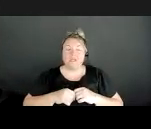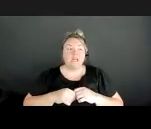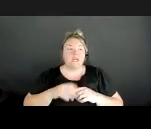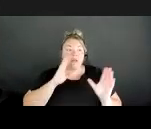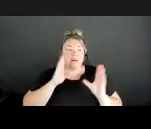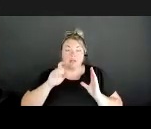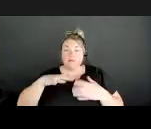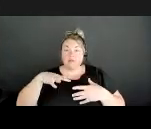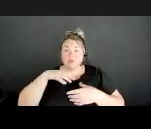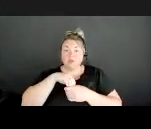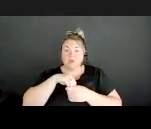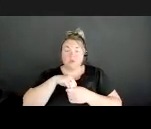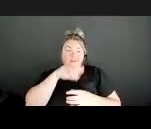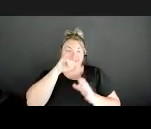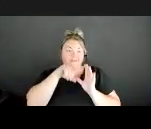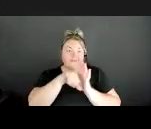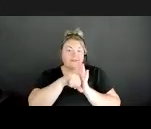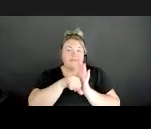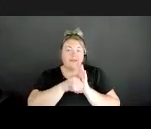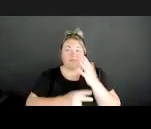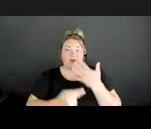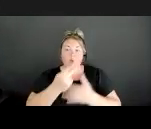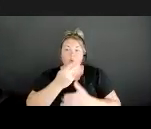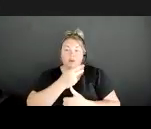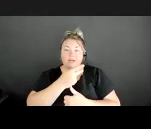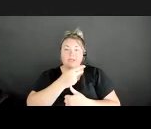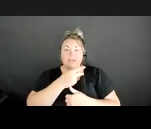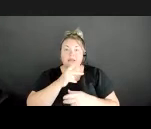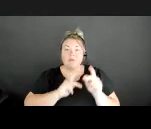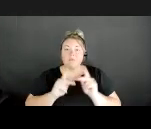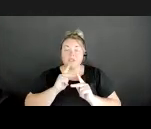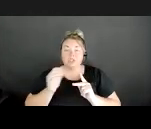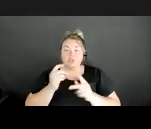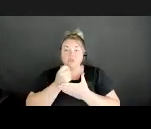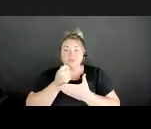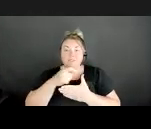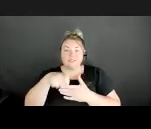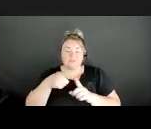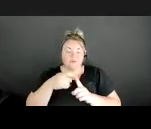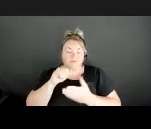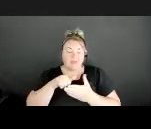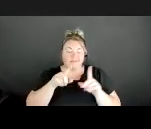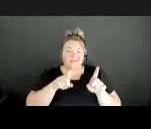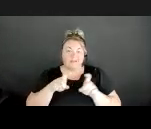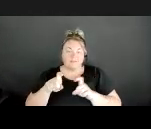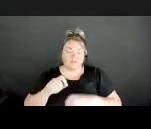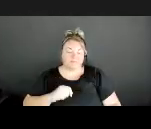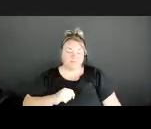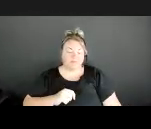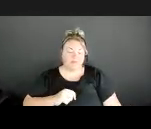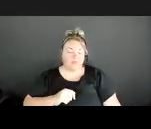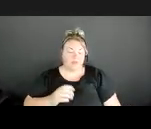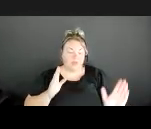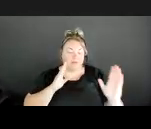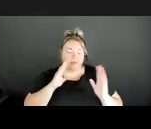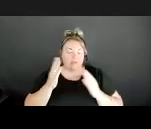must include that identified priority populations and treatment needs from that assessment. Plans for services